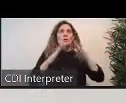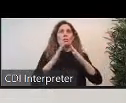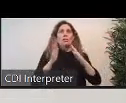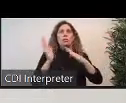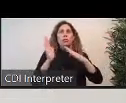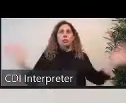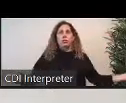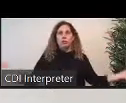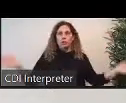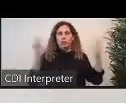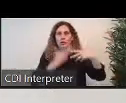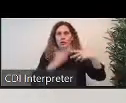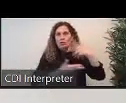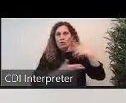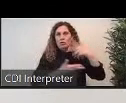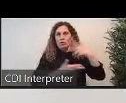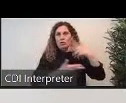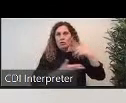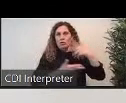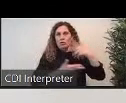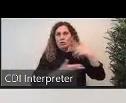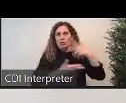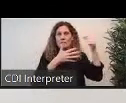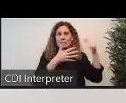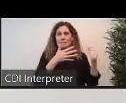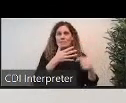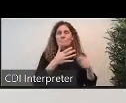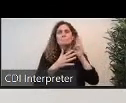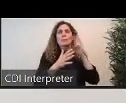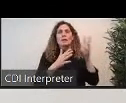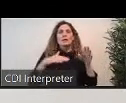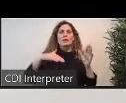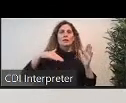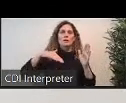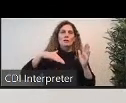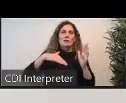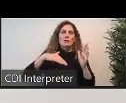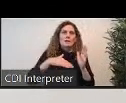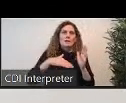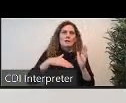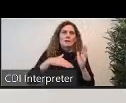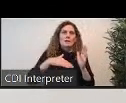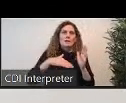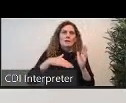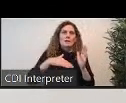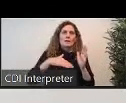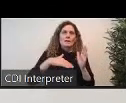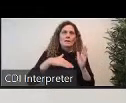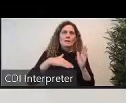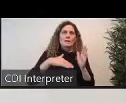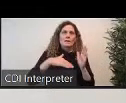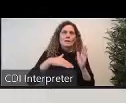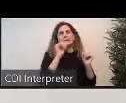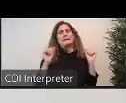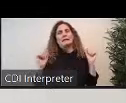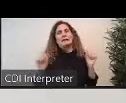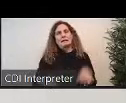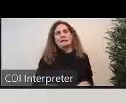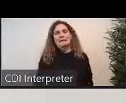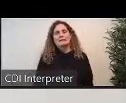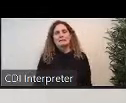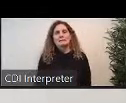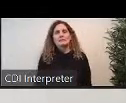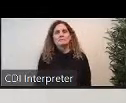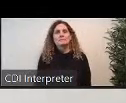being. And when that happens, we go through the cycle and we ramp up in cases and ultimately hospitalizations and deaths.